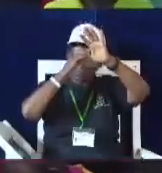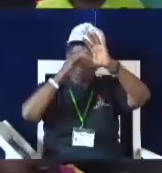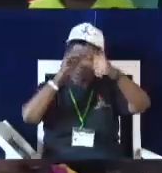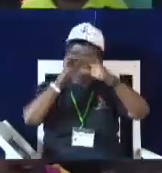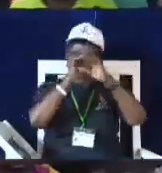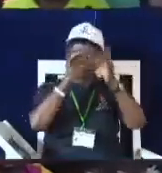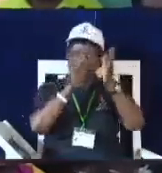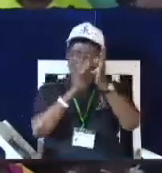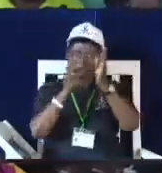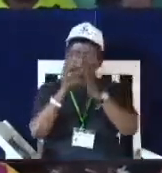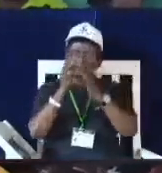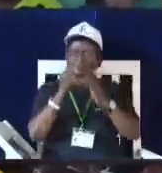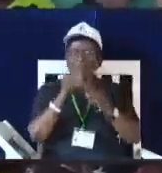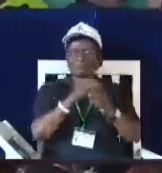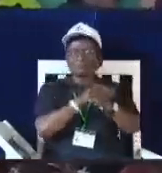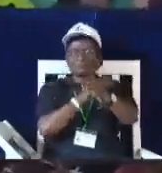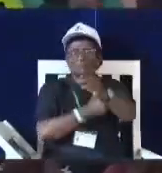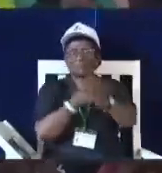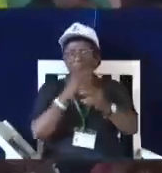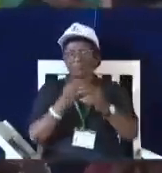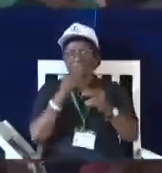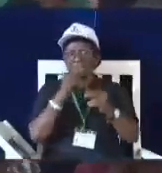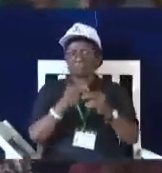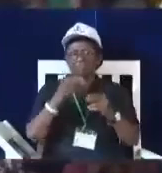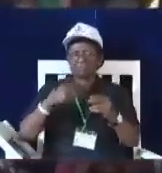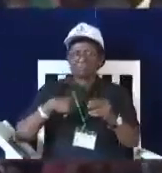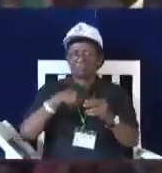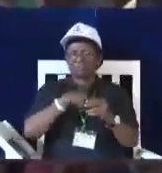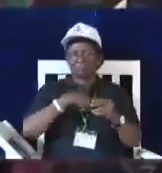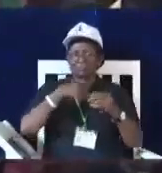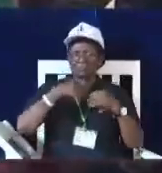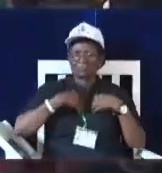In Jesus' mighty name we have prayed.